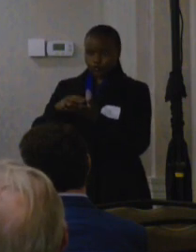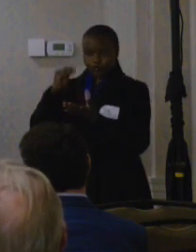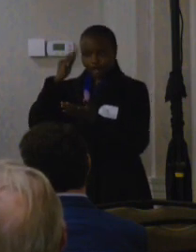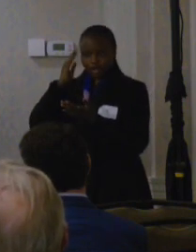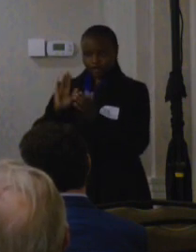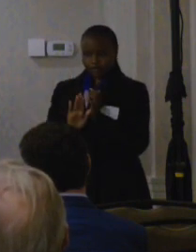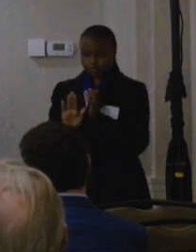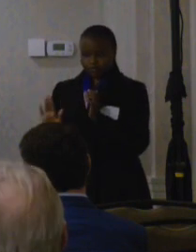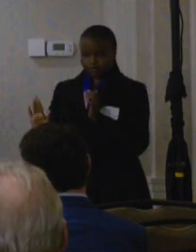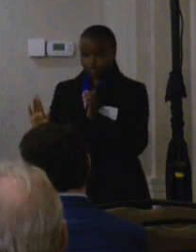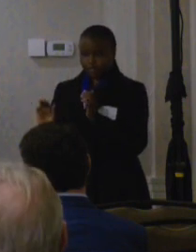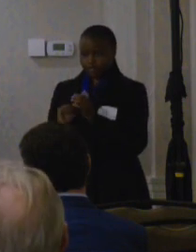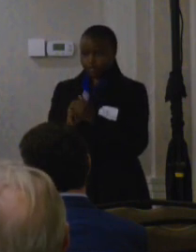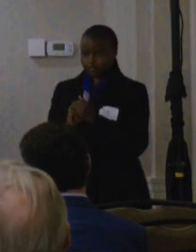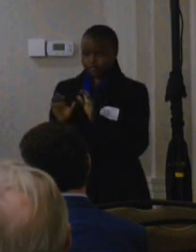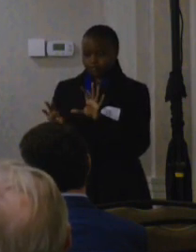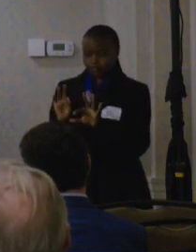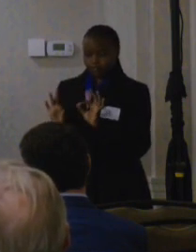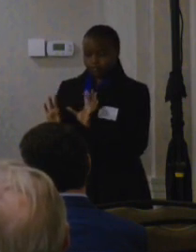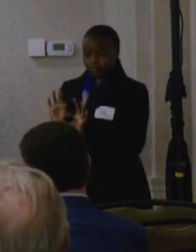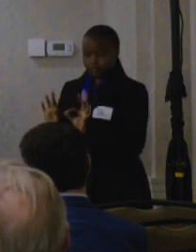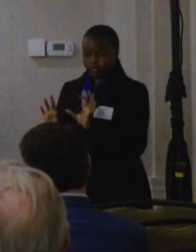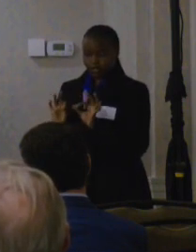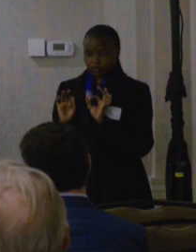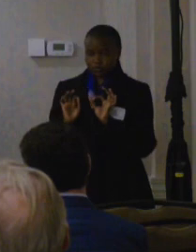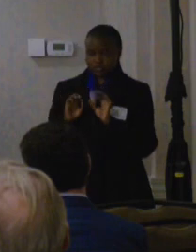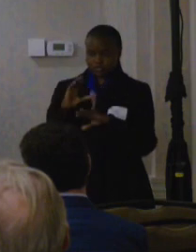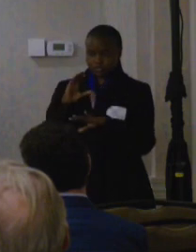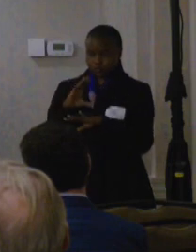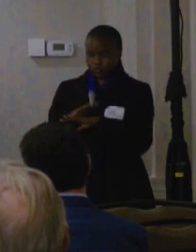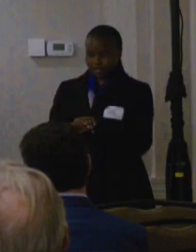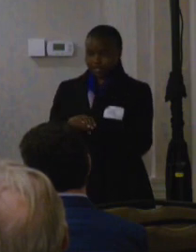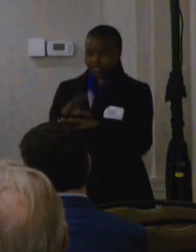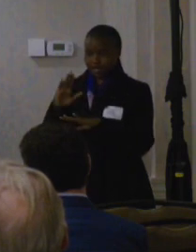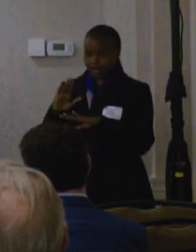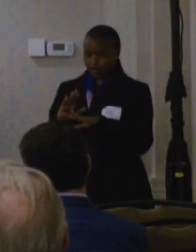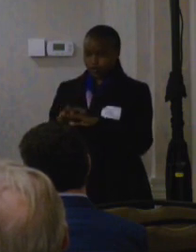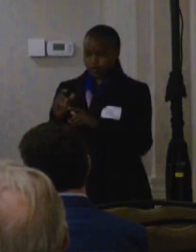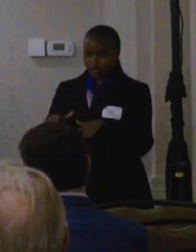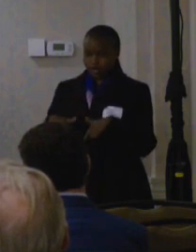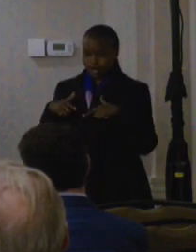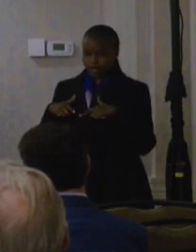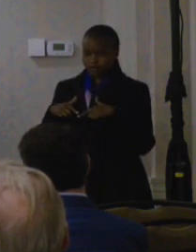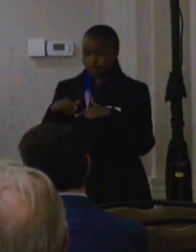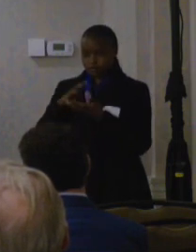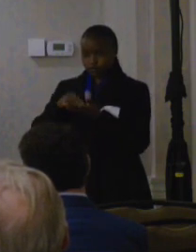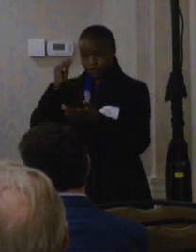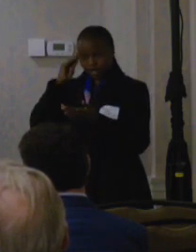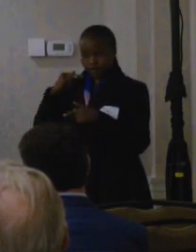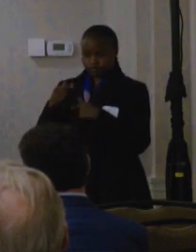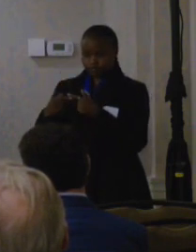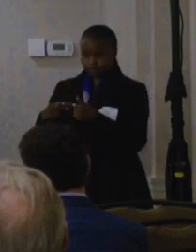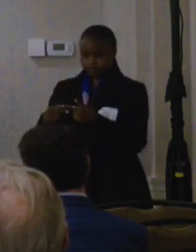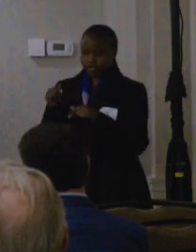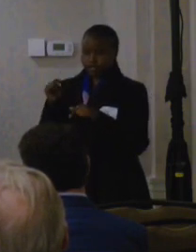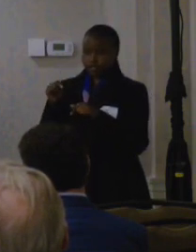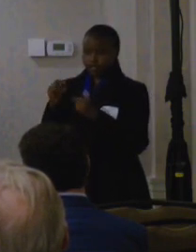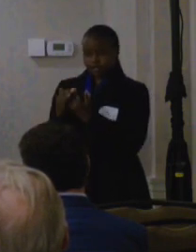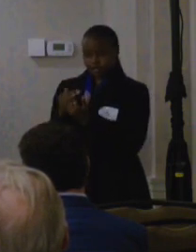learning, picking up pieces to get a good life, to learn along the way, and look after the